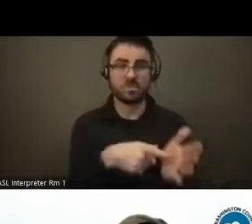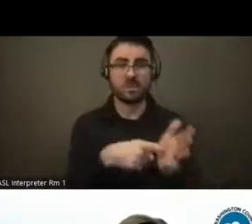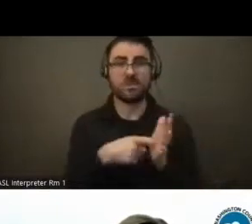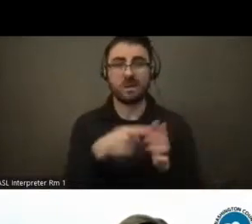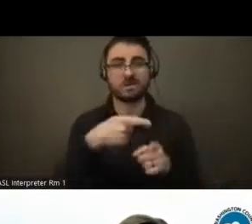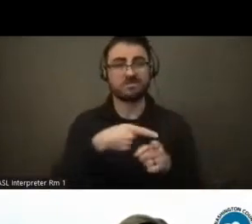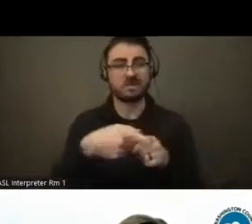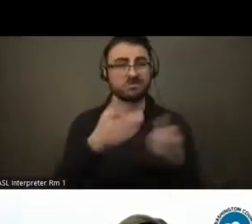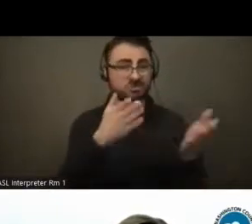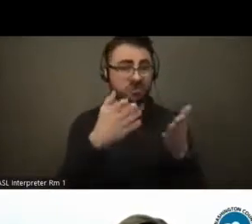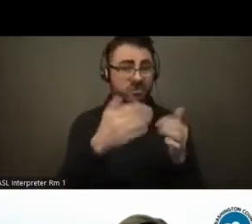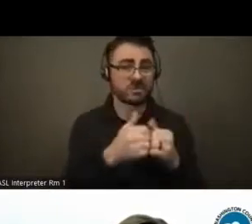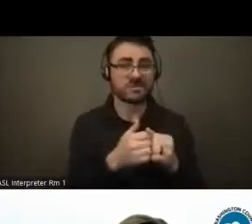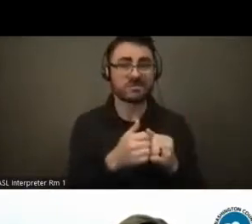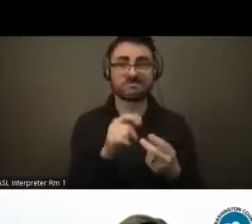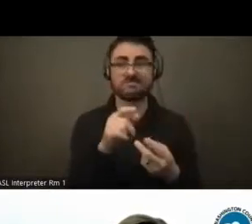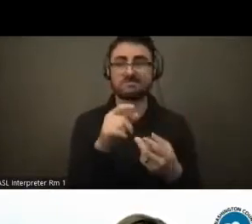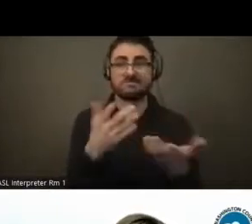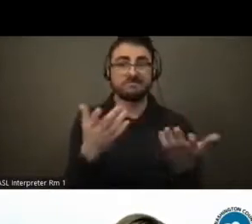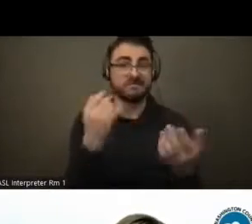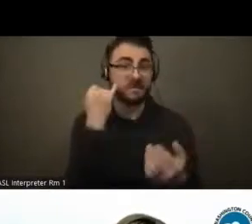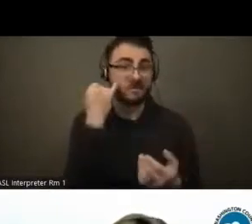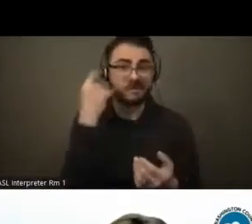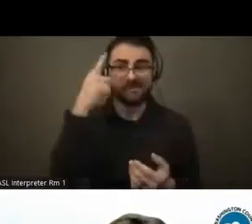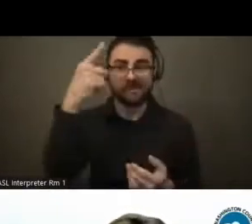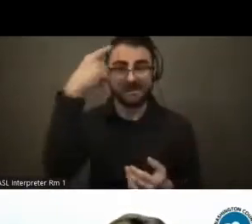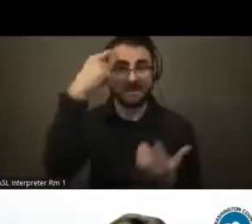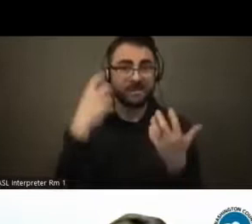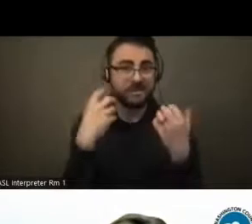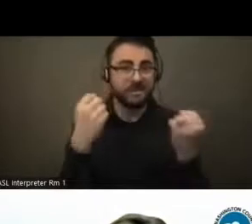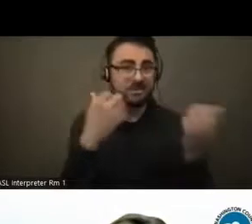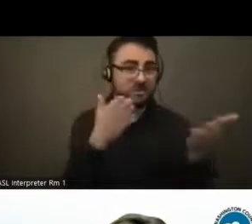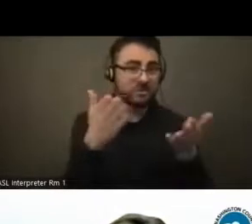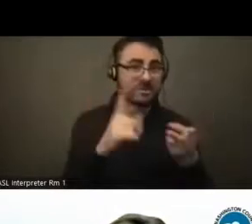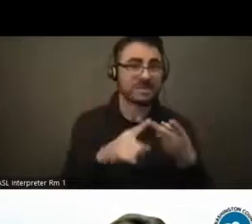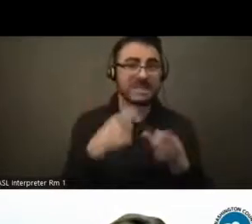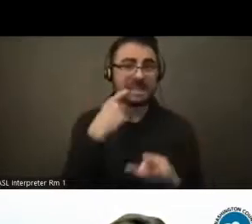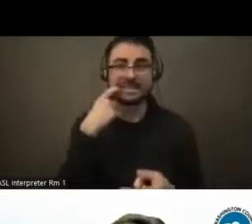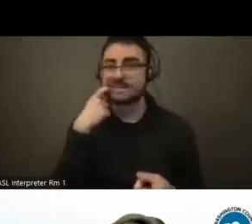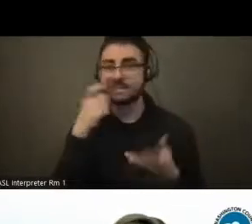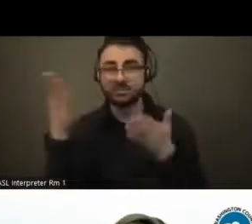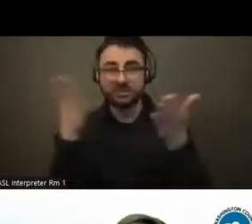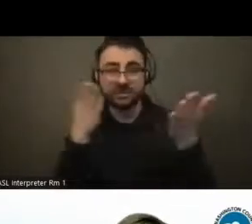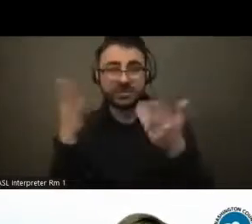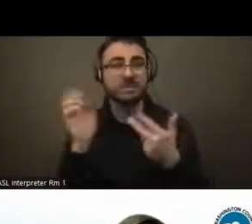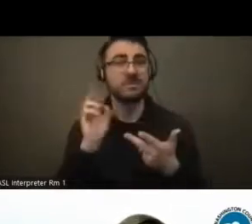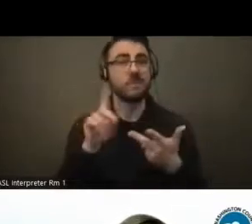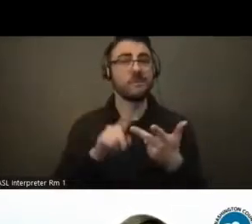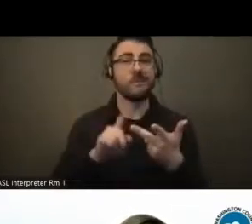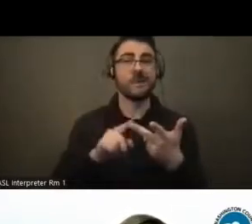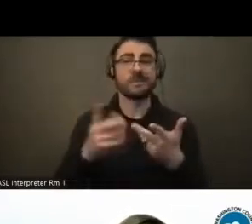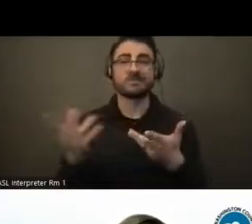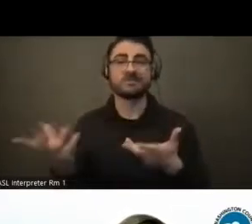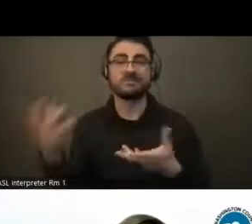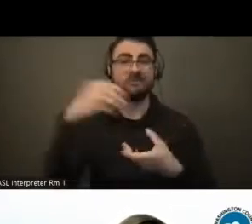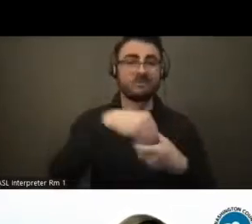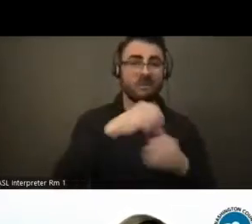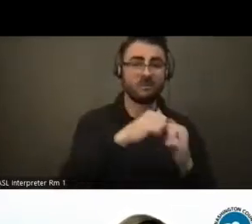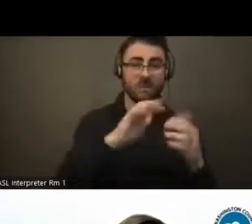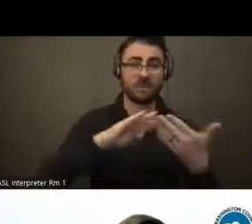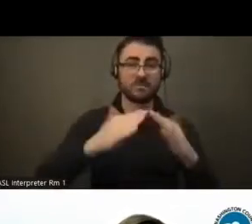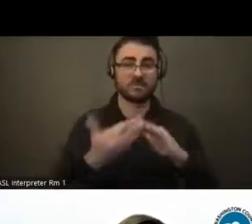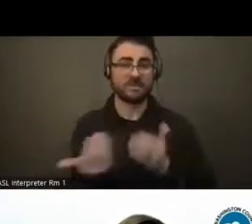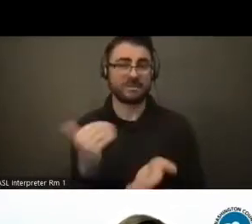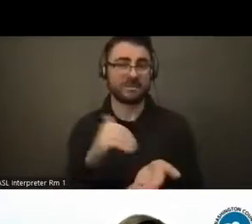mental health needs or addiction services, or just reconnecting with community, to